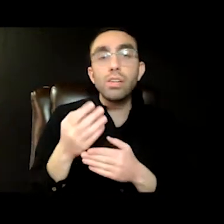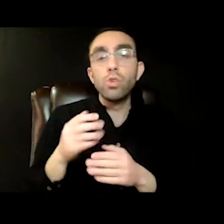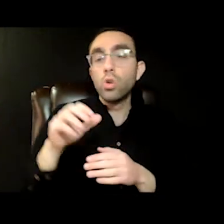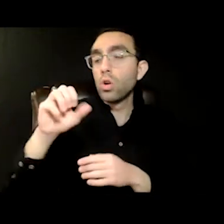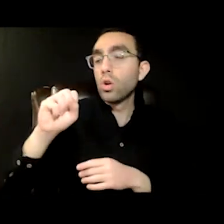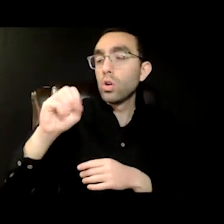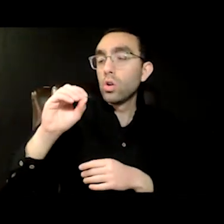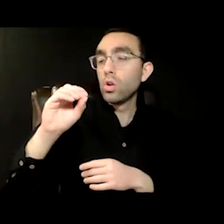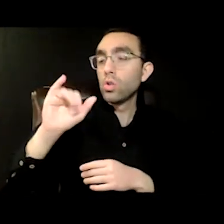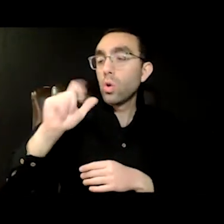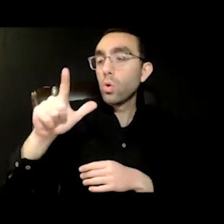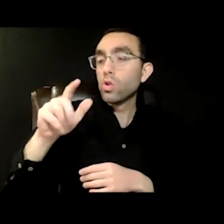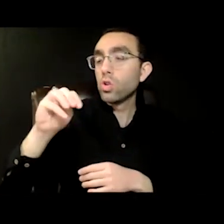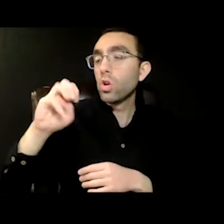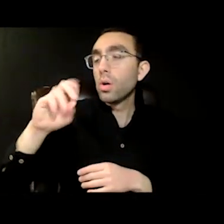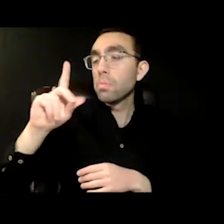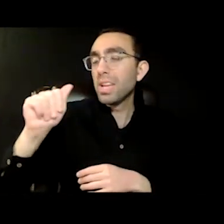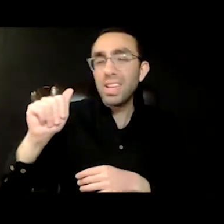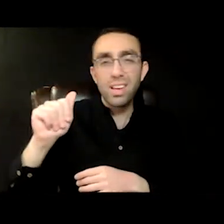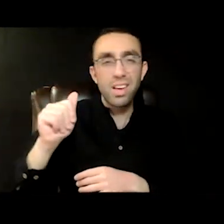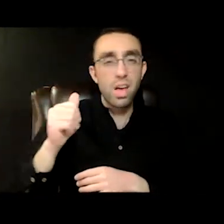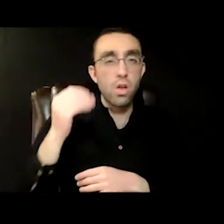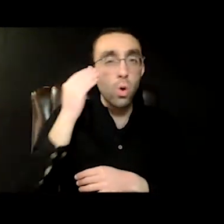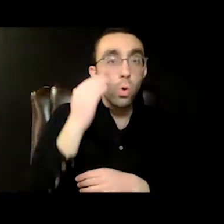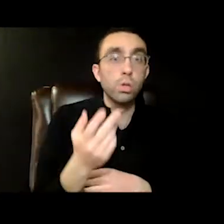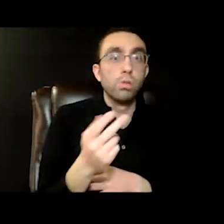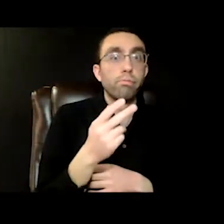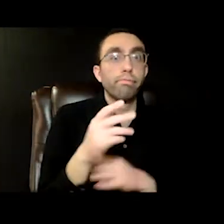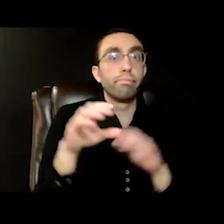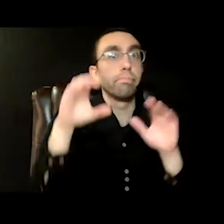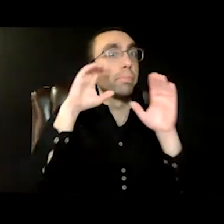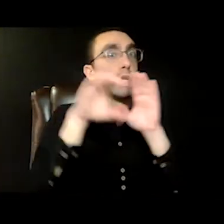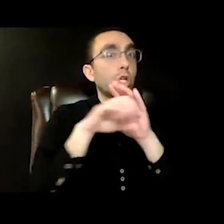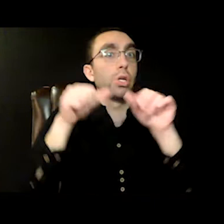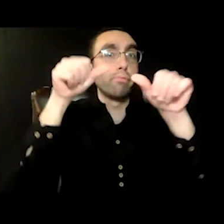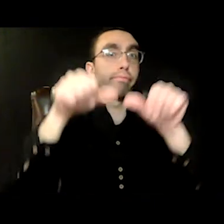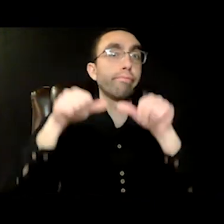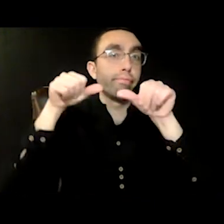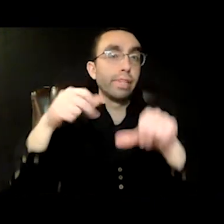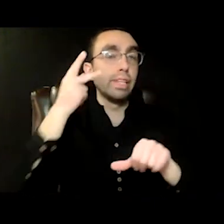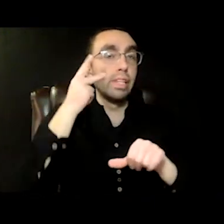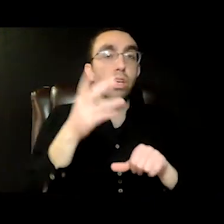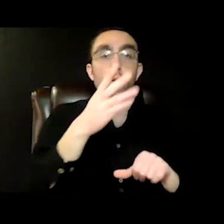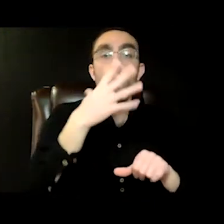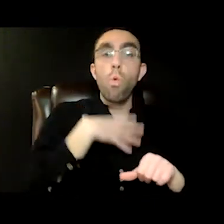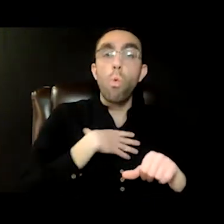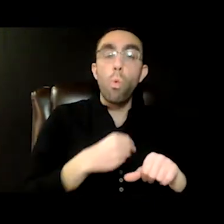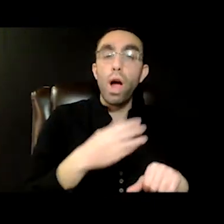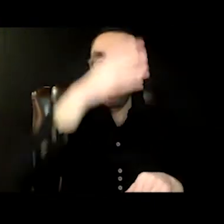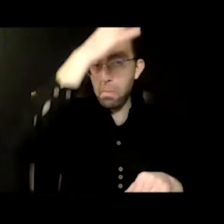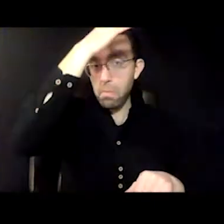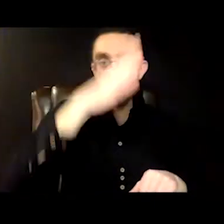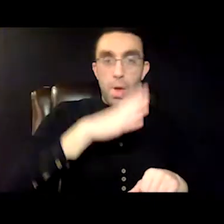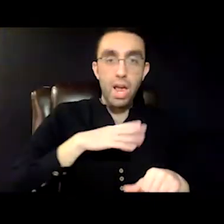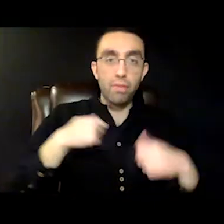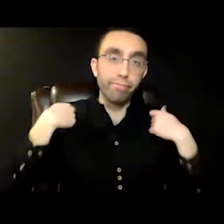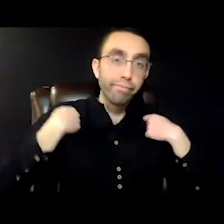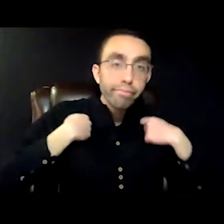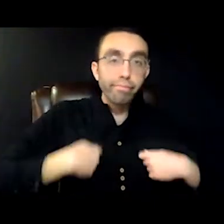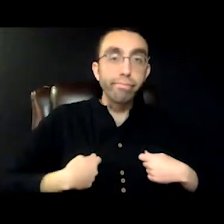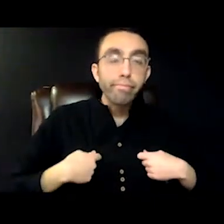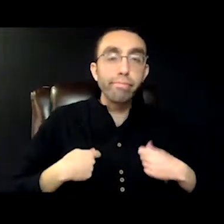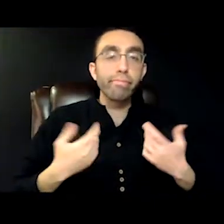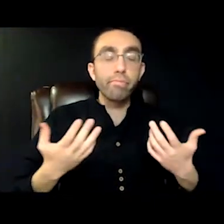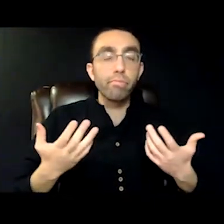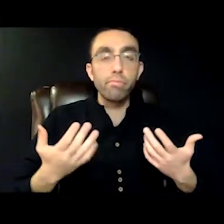of farmers, we see some man and white man in overalls. It's just couldn't be further than the truth. It's the peasant food web.